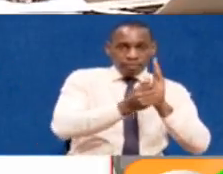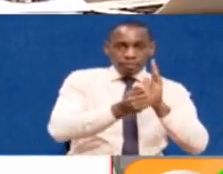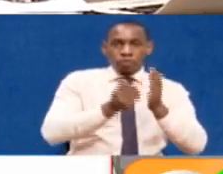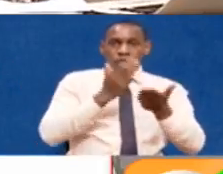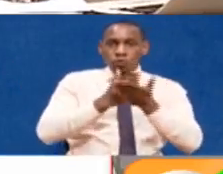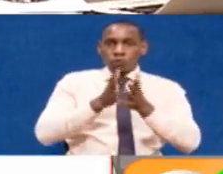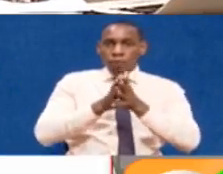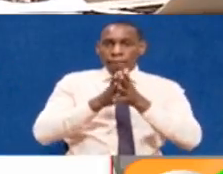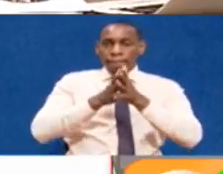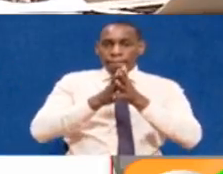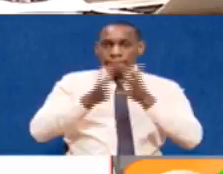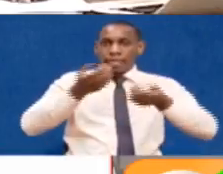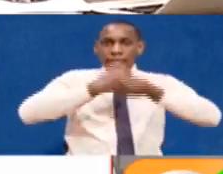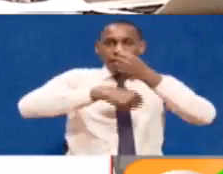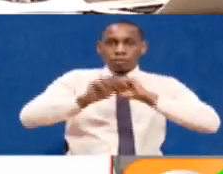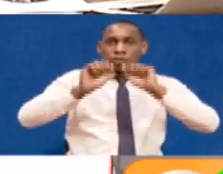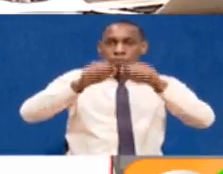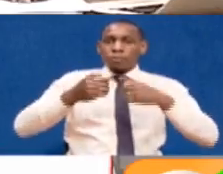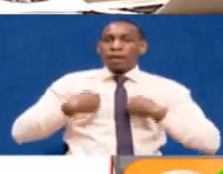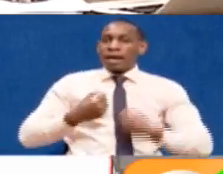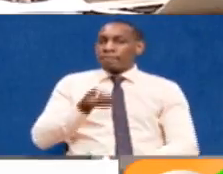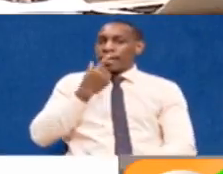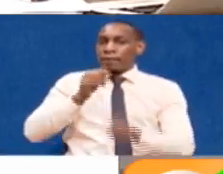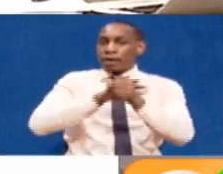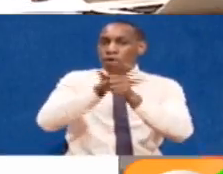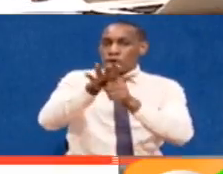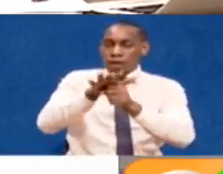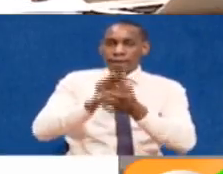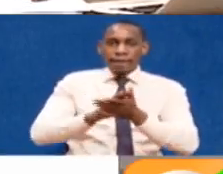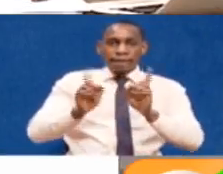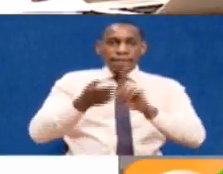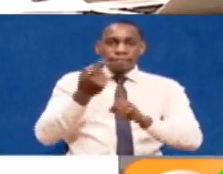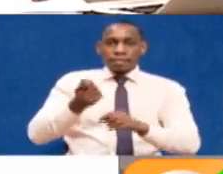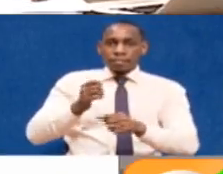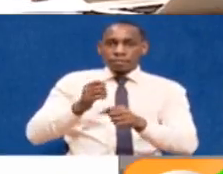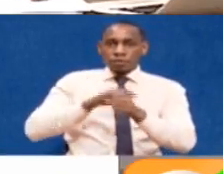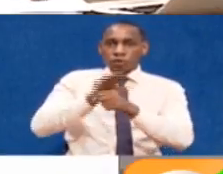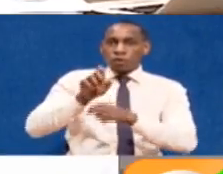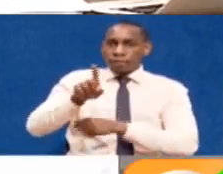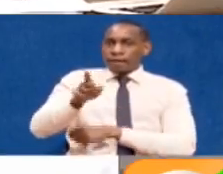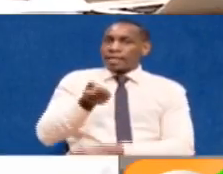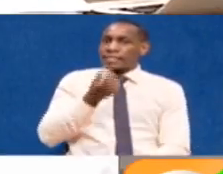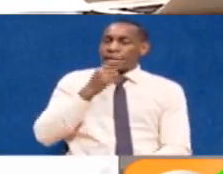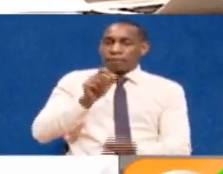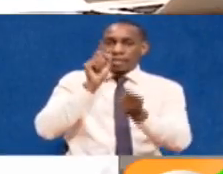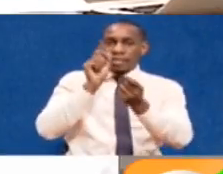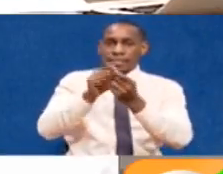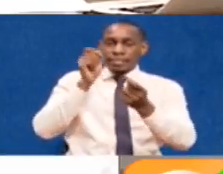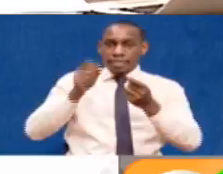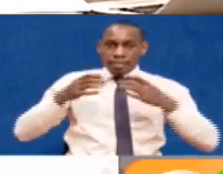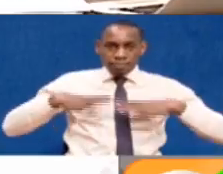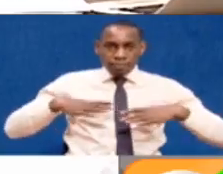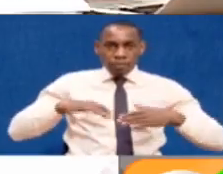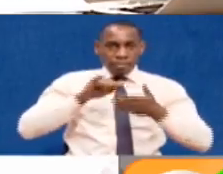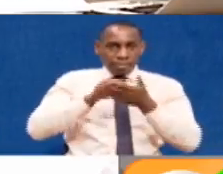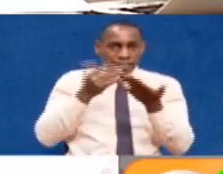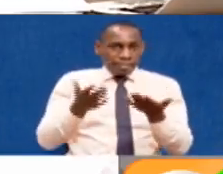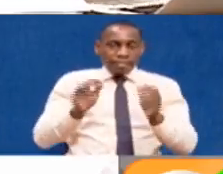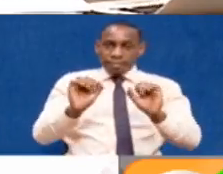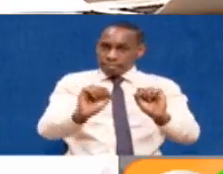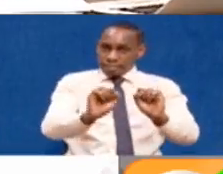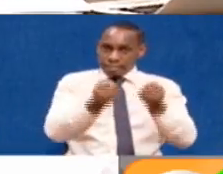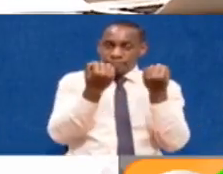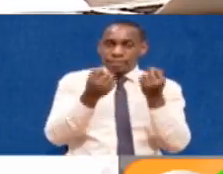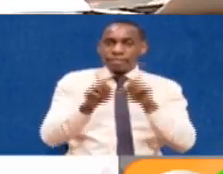big step in the search for an antidote against COVID-19. The first coronavirus vaccine to be tested in people appears to be